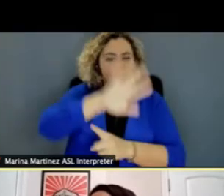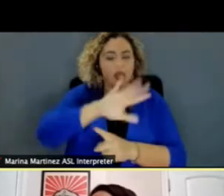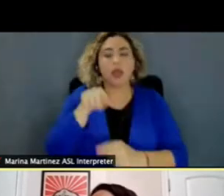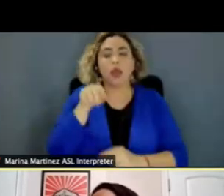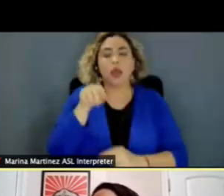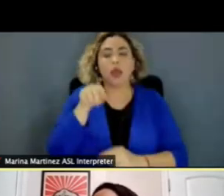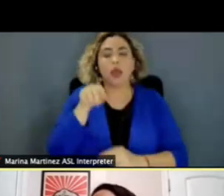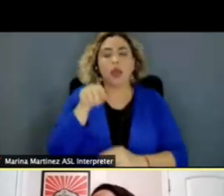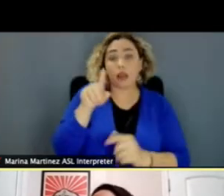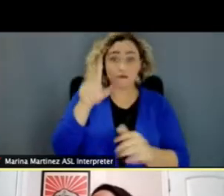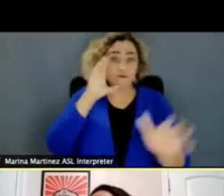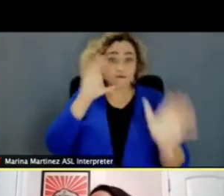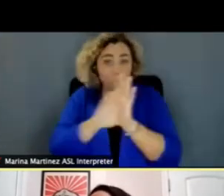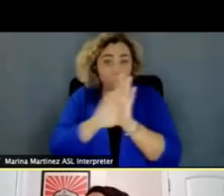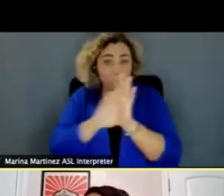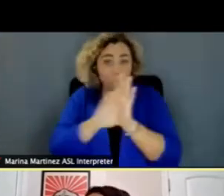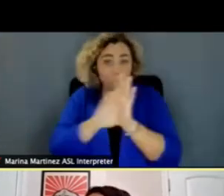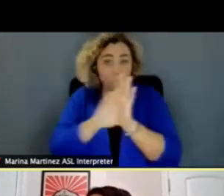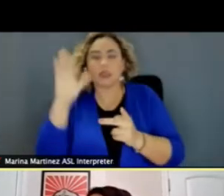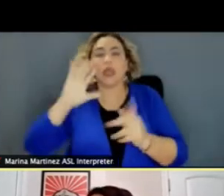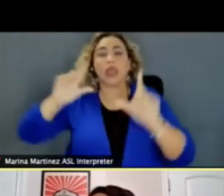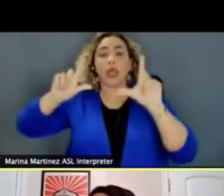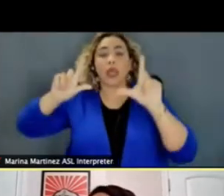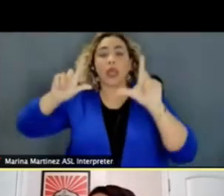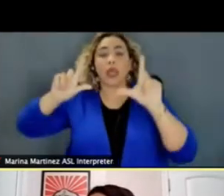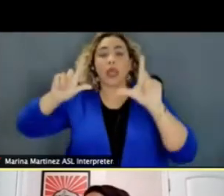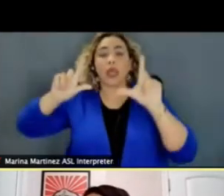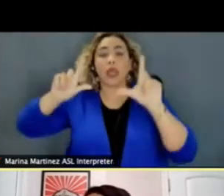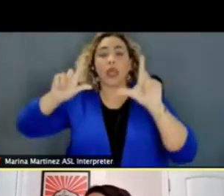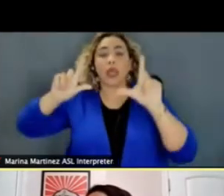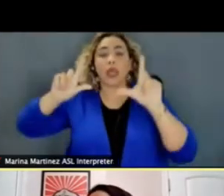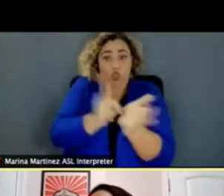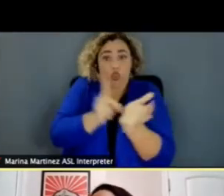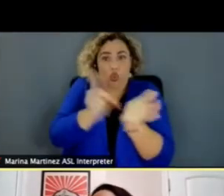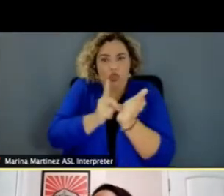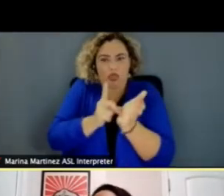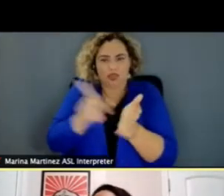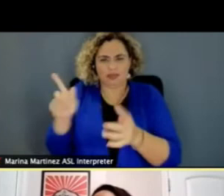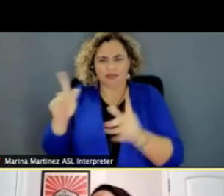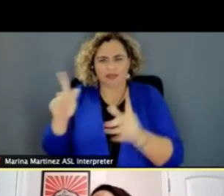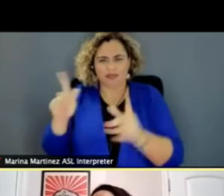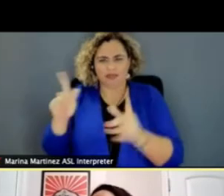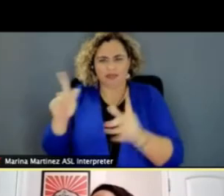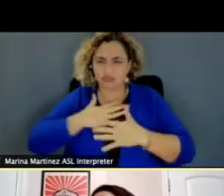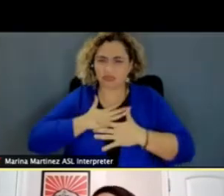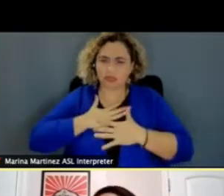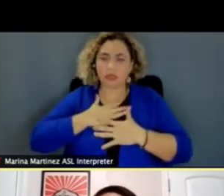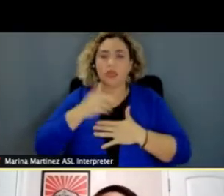the photos that you see were taken from a medical doctor.